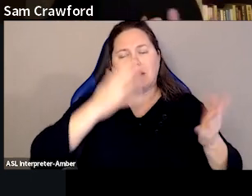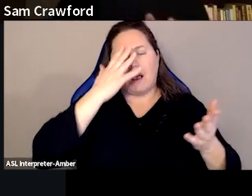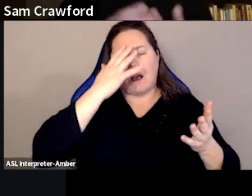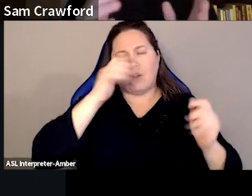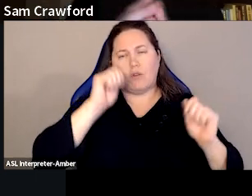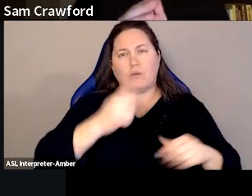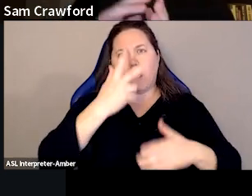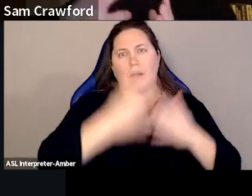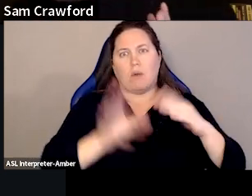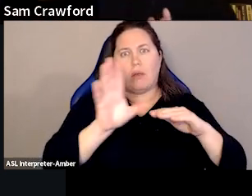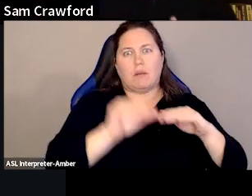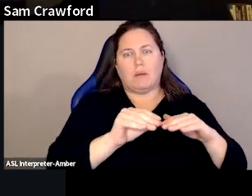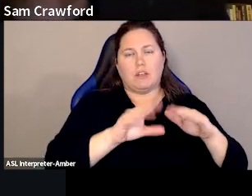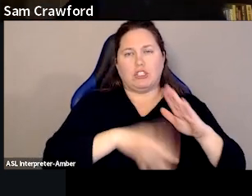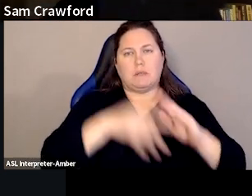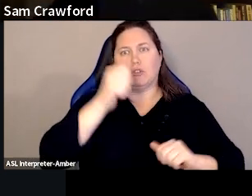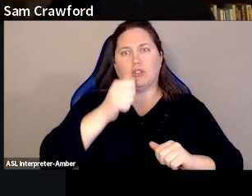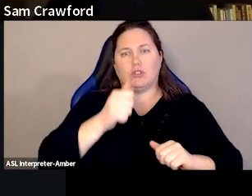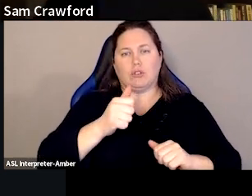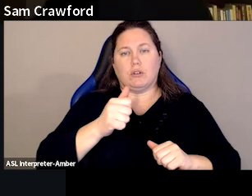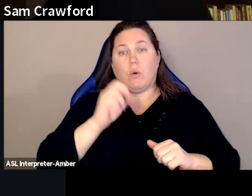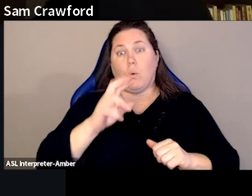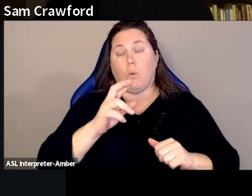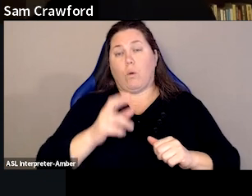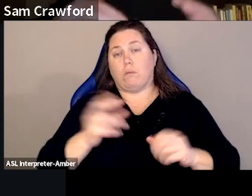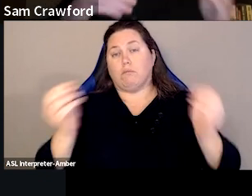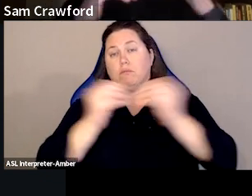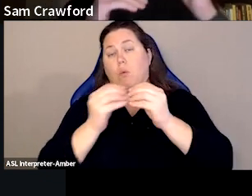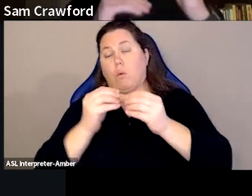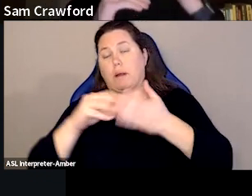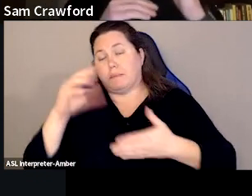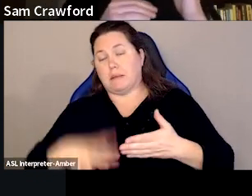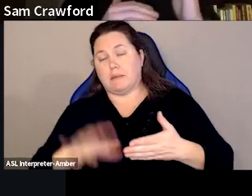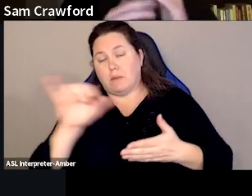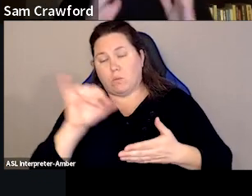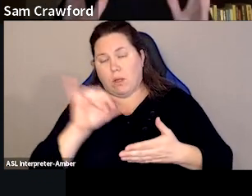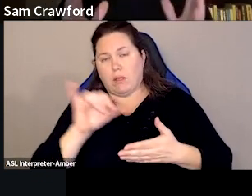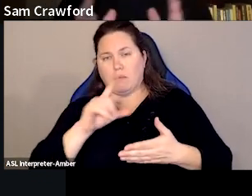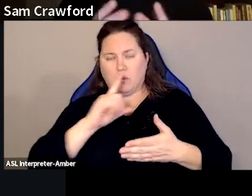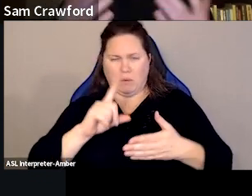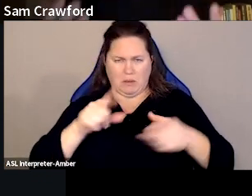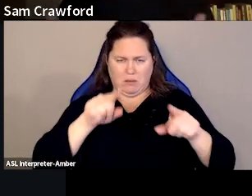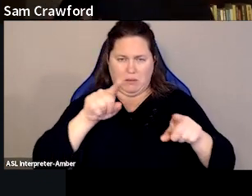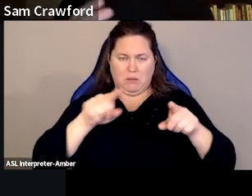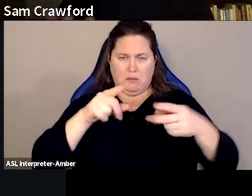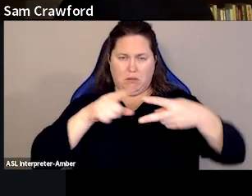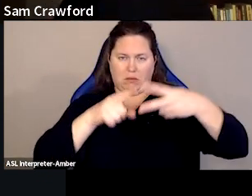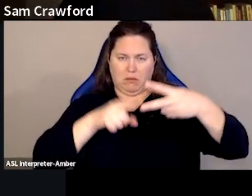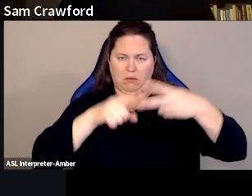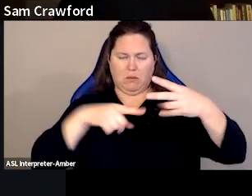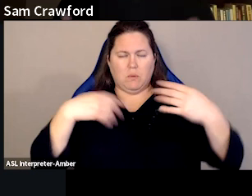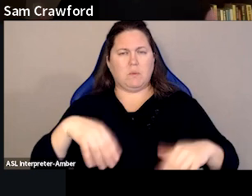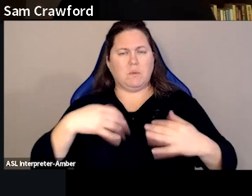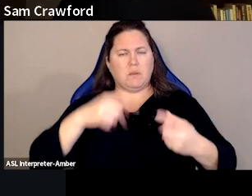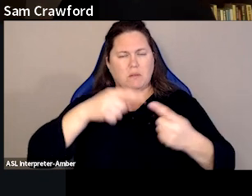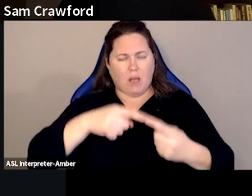much cheaper, and you can get both much more expensive as well. But to me, just the stark contrast, that highlights the huge